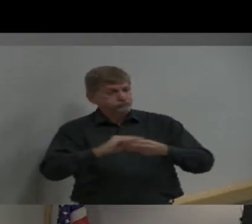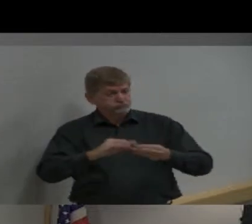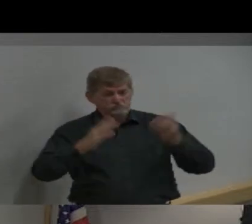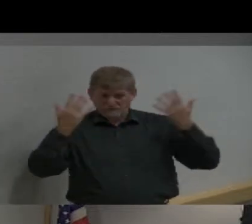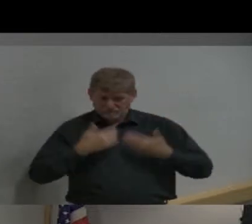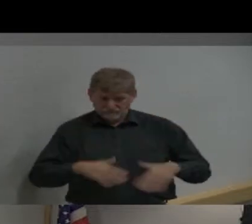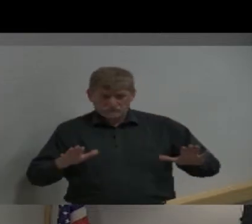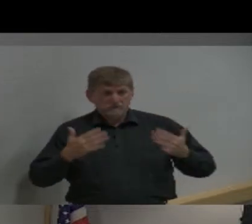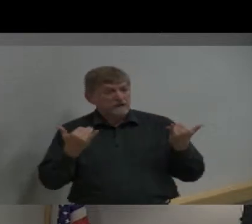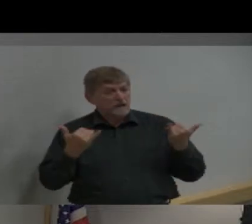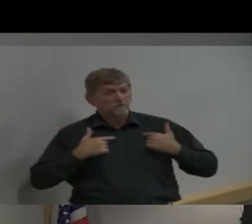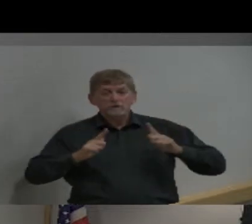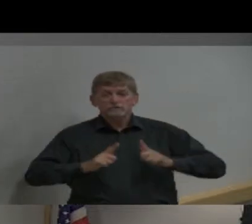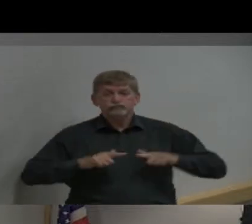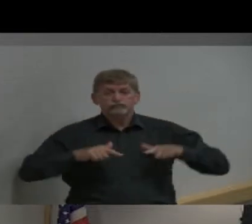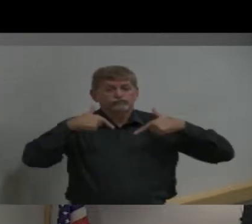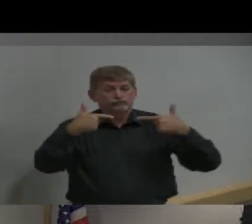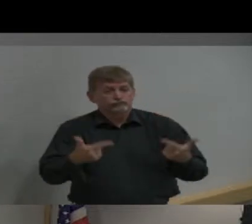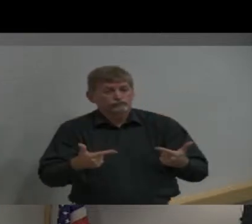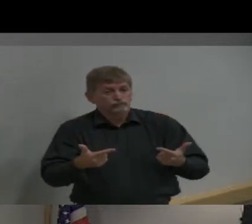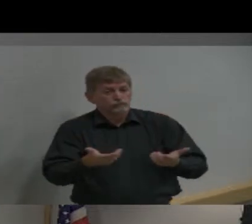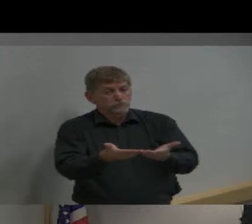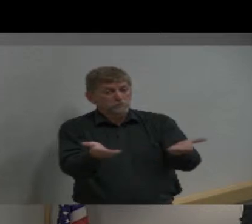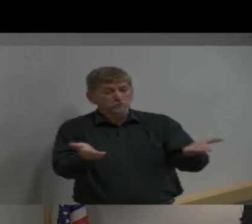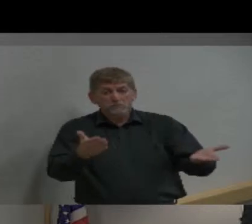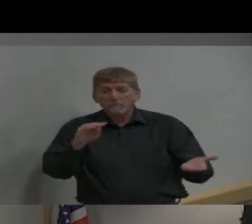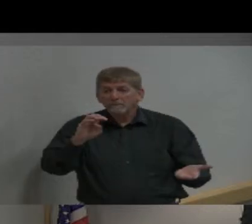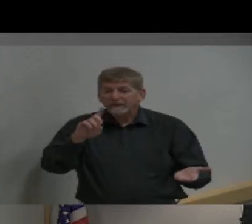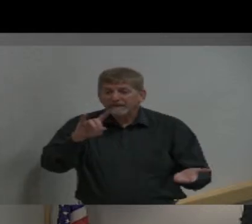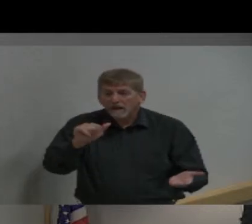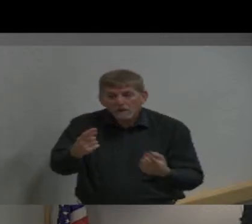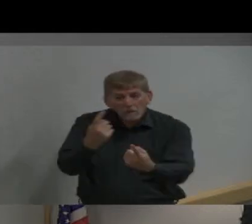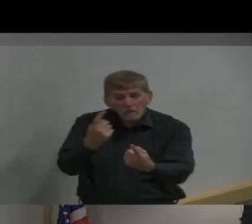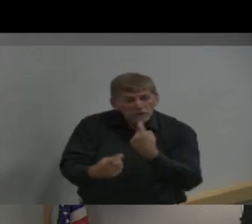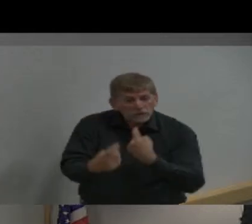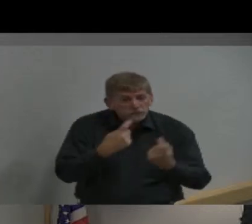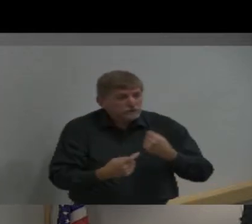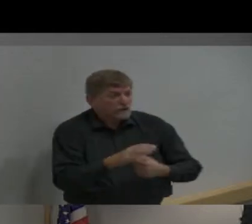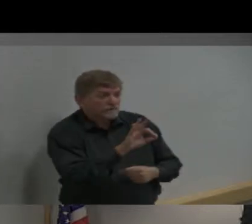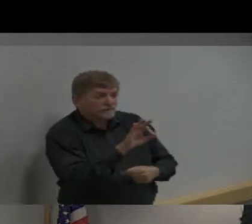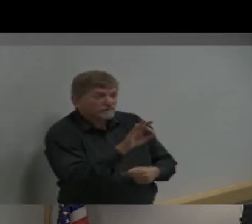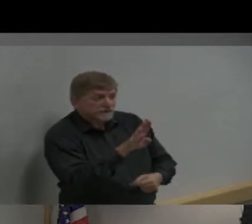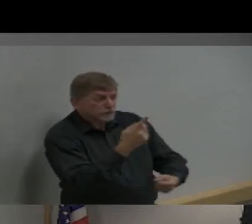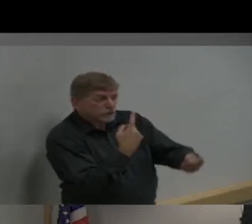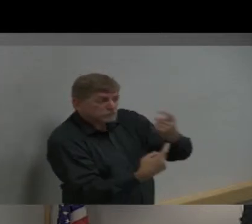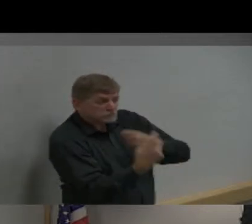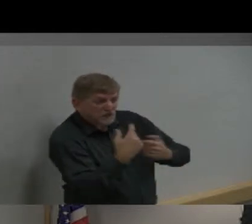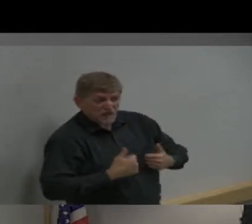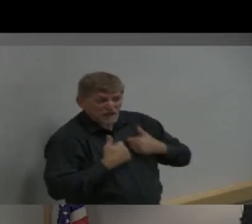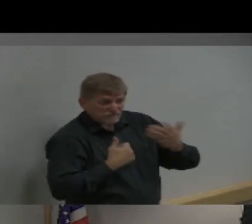to questions from the media and from our Facebook Live audience. Thank you.